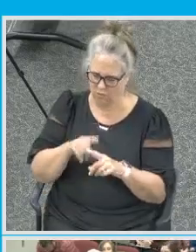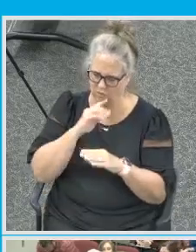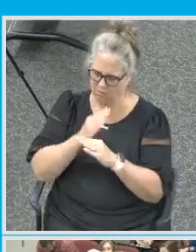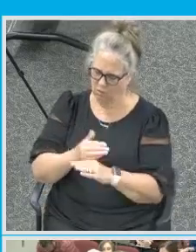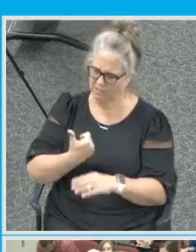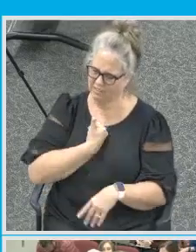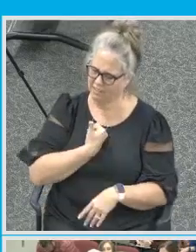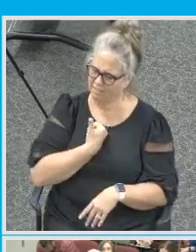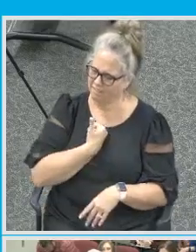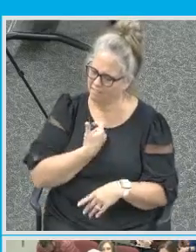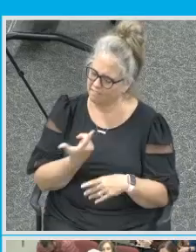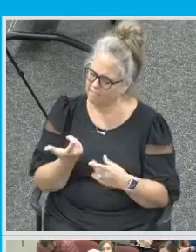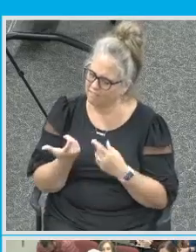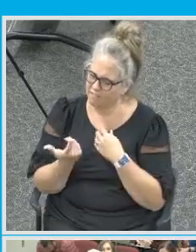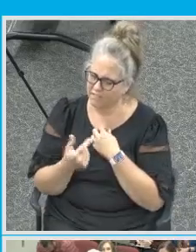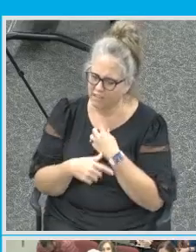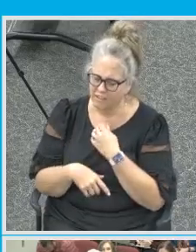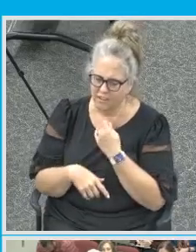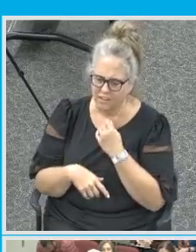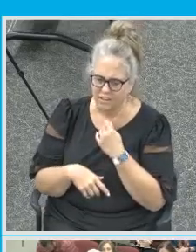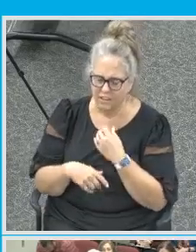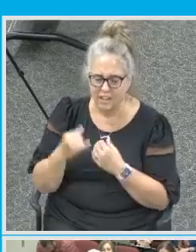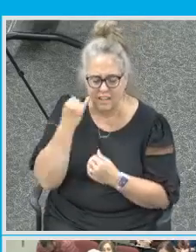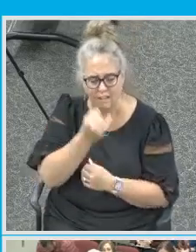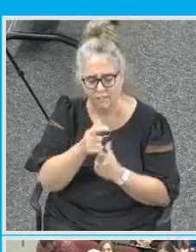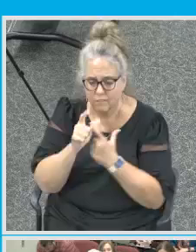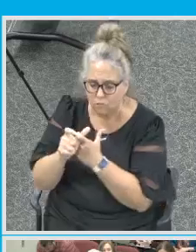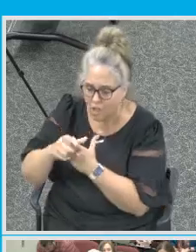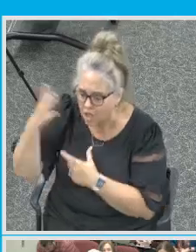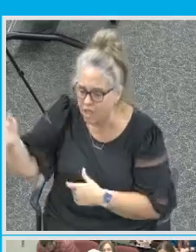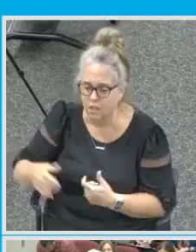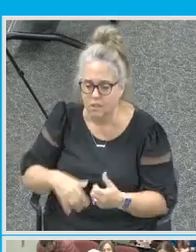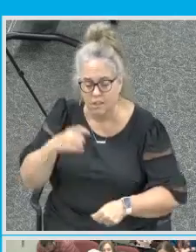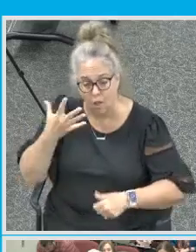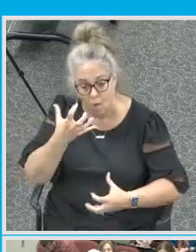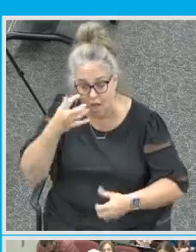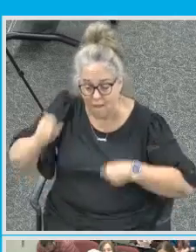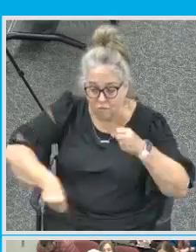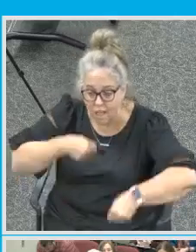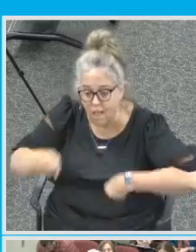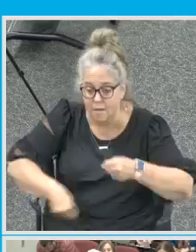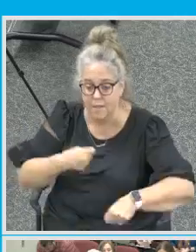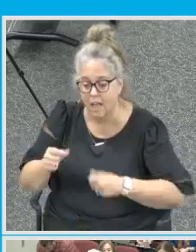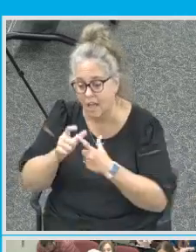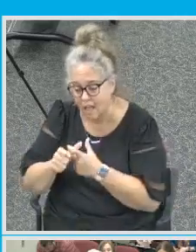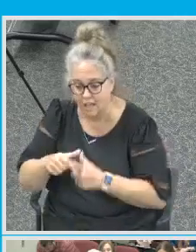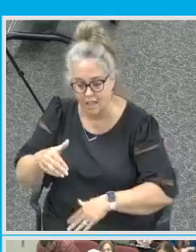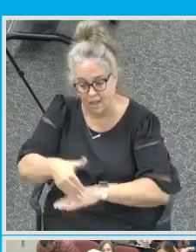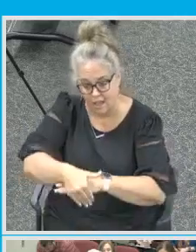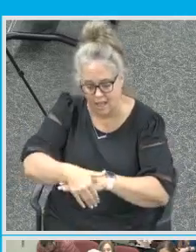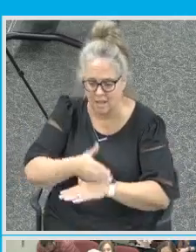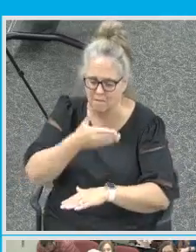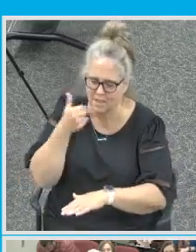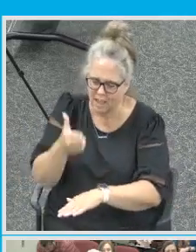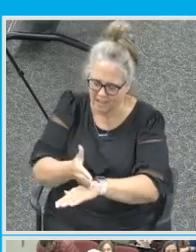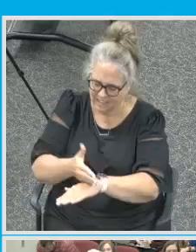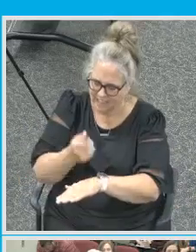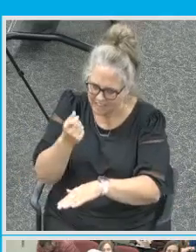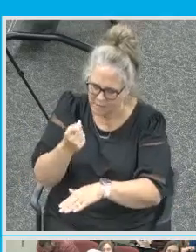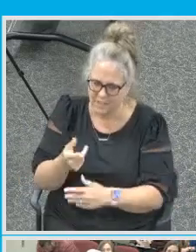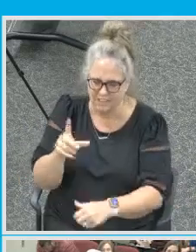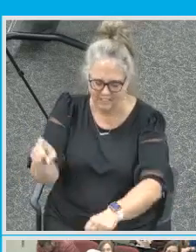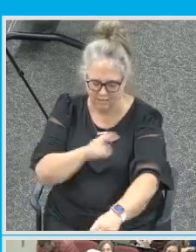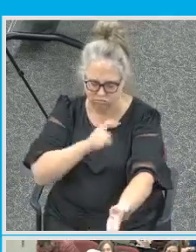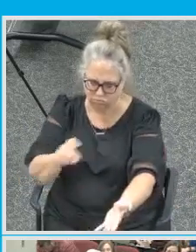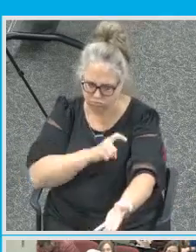out running or bicycling in the evening, then take extra precaution, cover up a little bit, and wear that DEET where you need to. And know